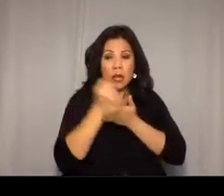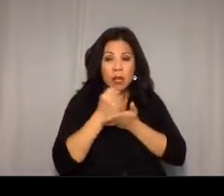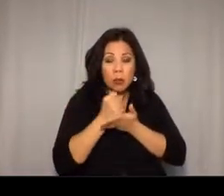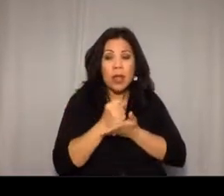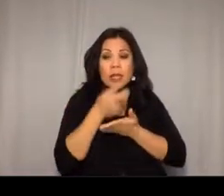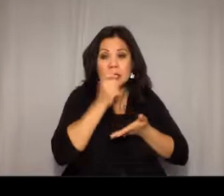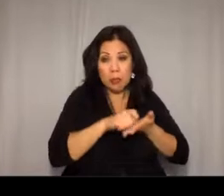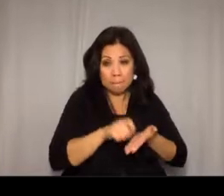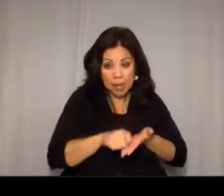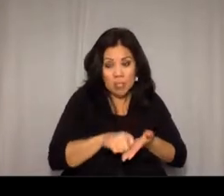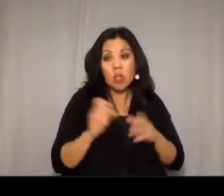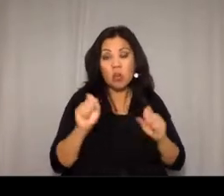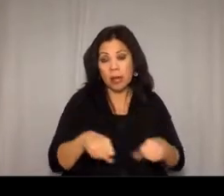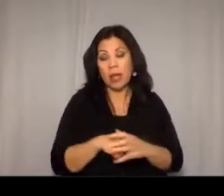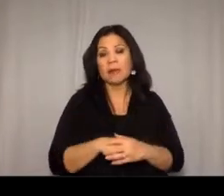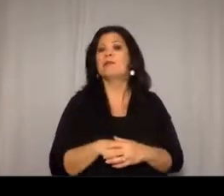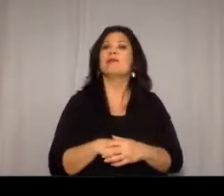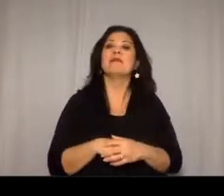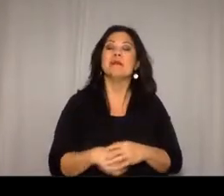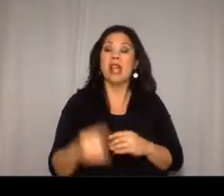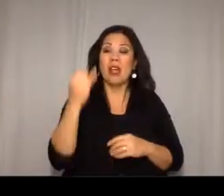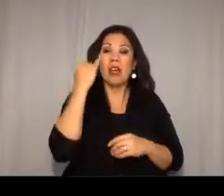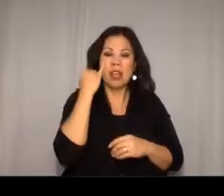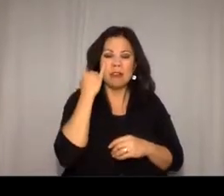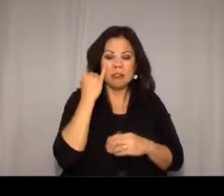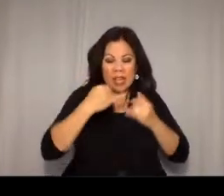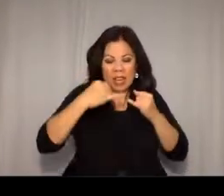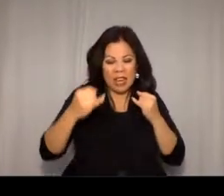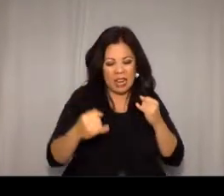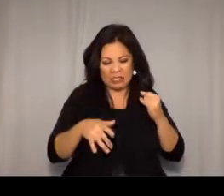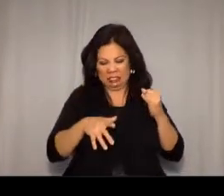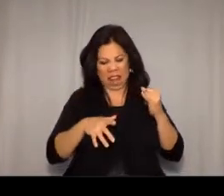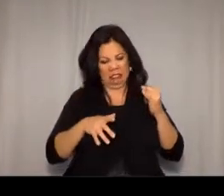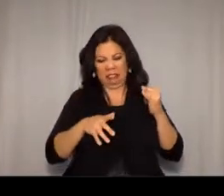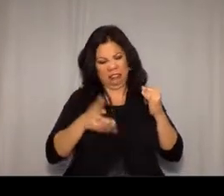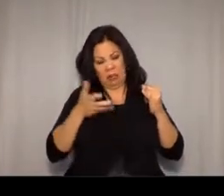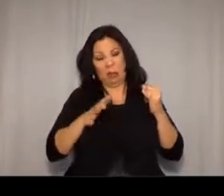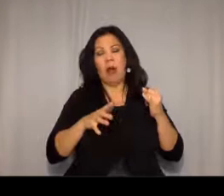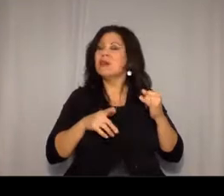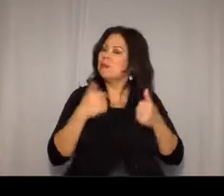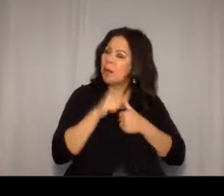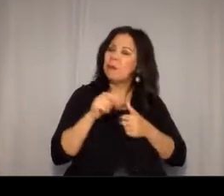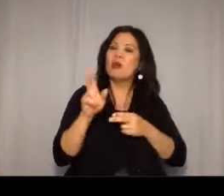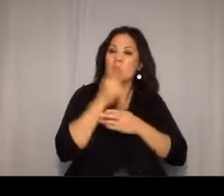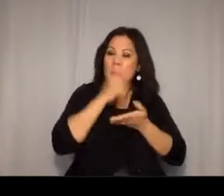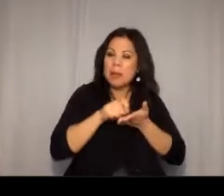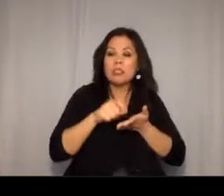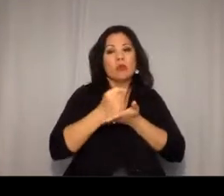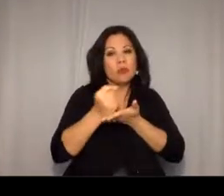of course, as you're drawing along, if you're not happy with your lines, you're drawing with pencil, so just erase them and try